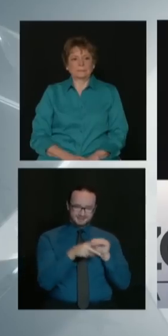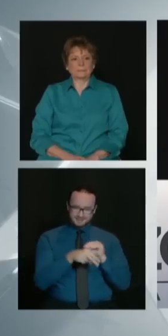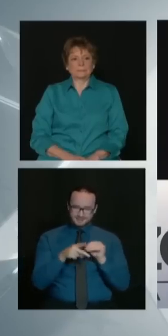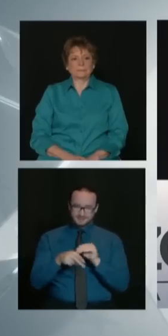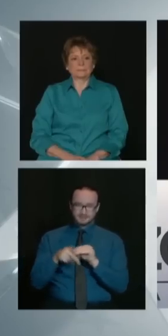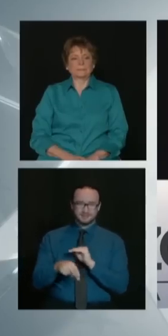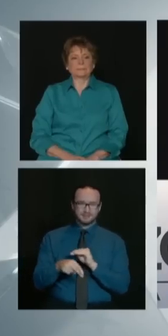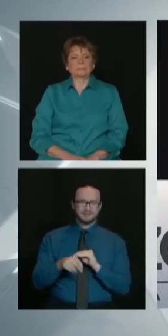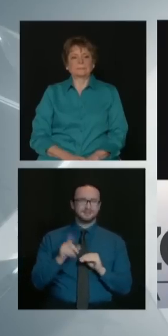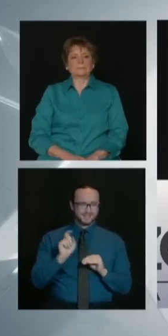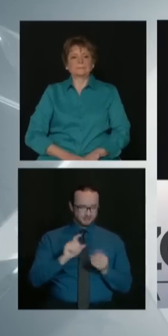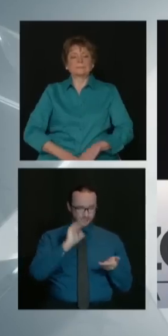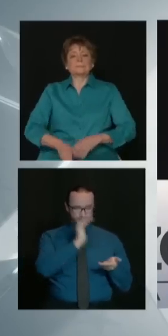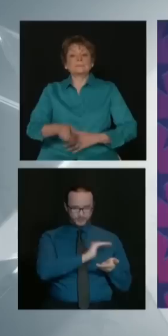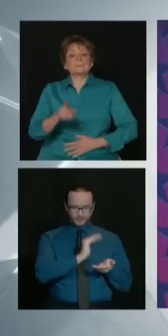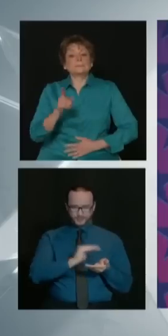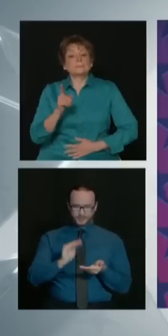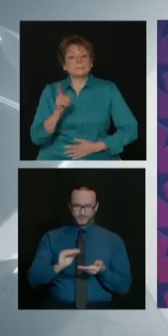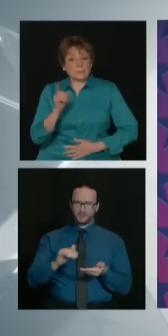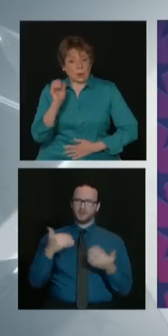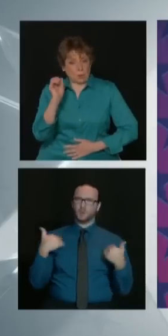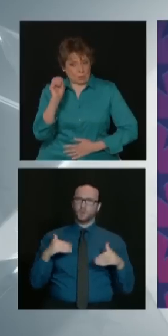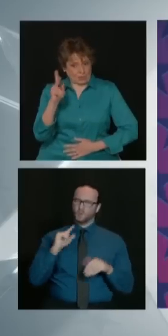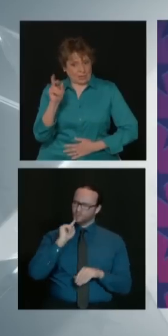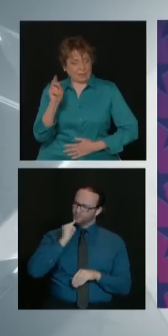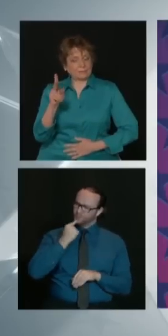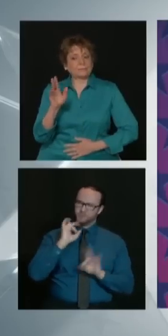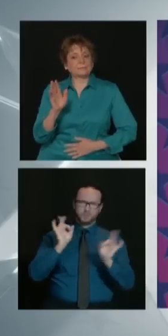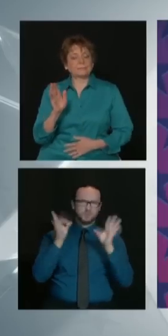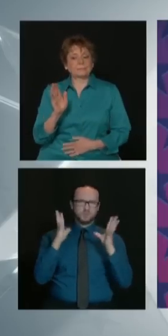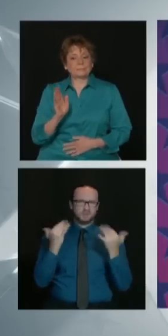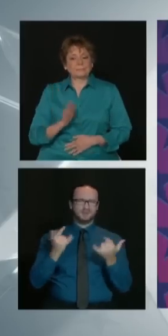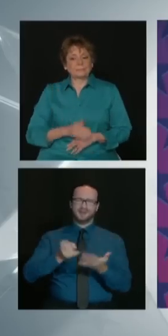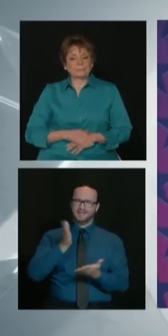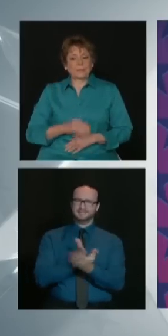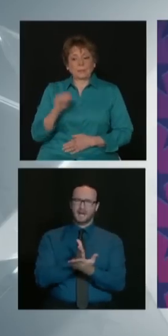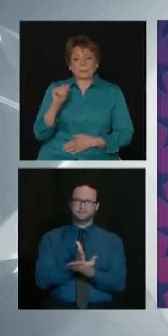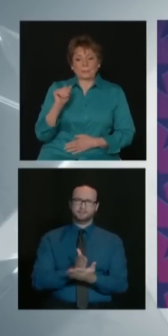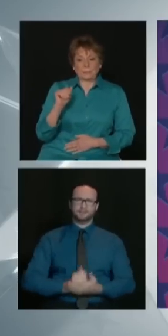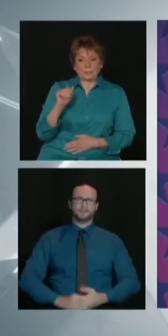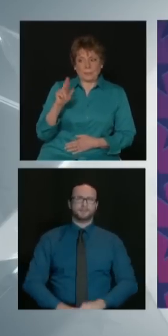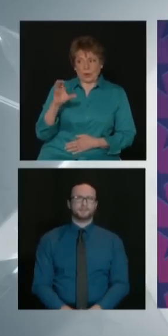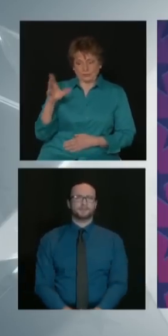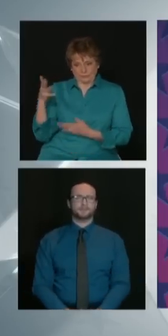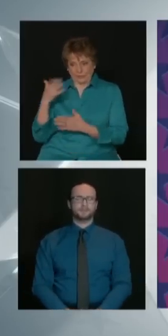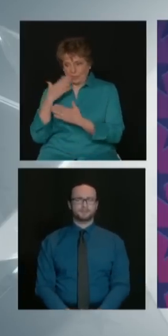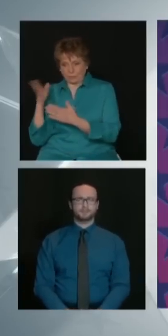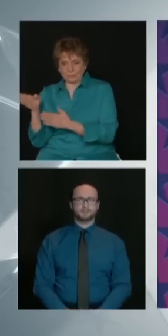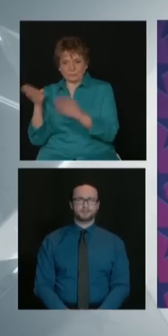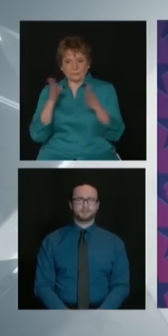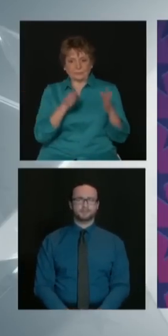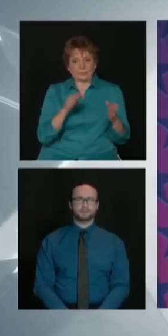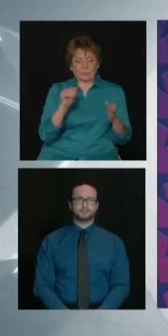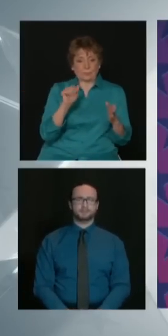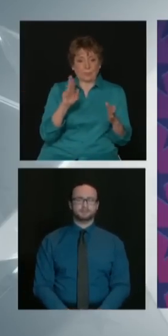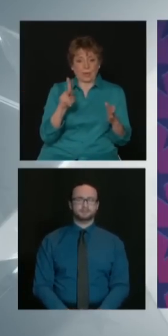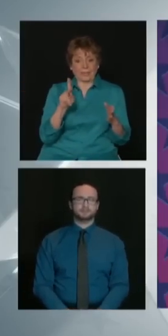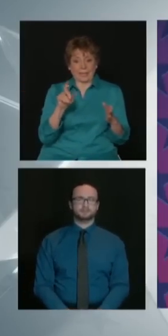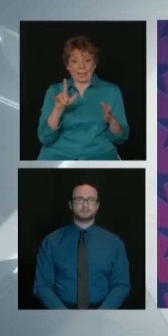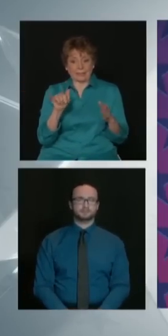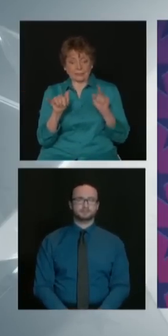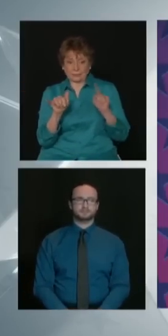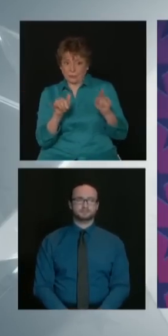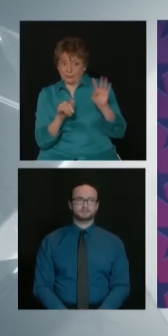to stop. All right, Mark, thank you very much. Mark Kelly, it sounds as if 45 seconds now for rebuttal from what you've